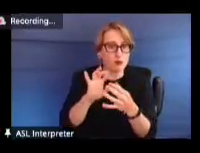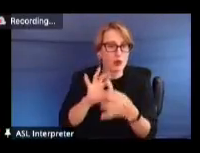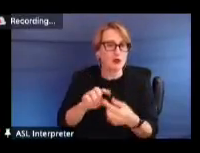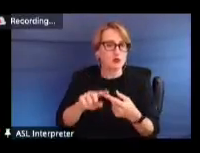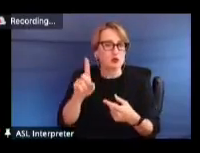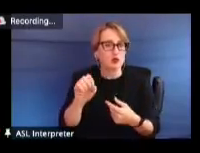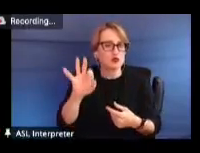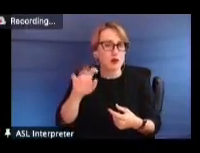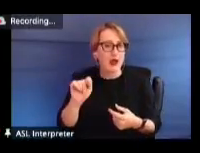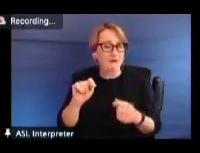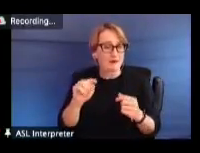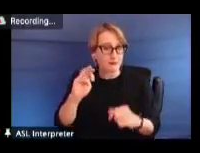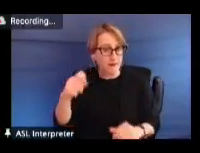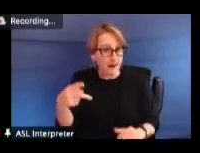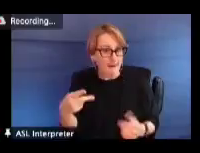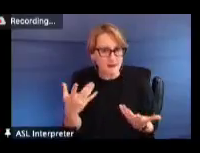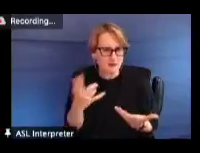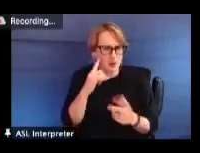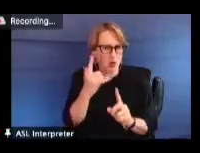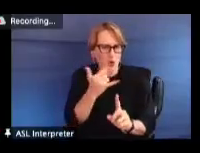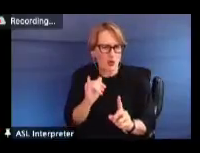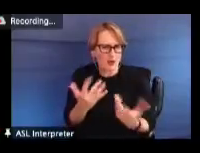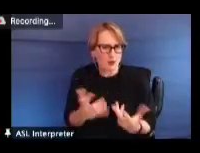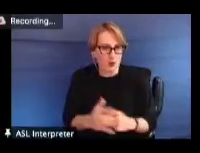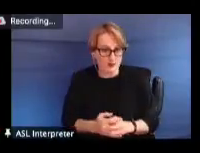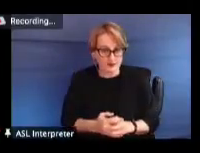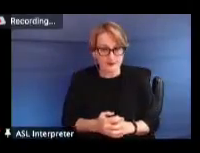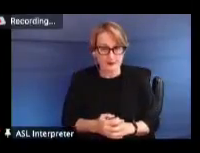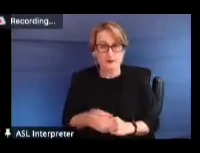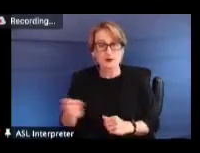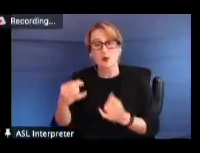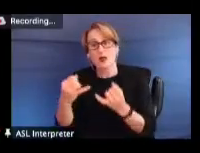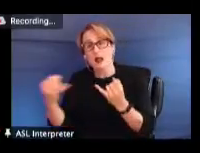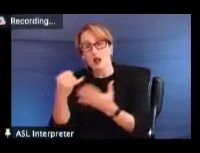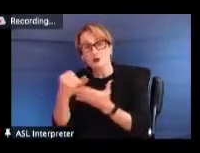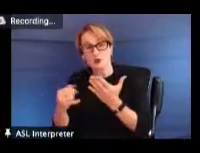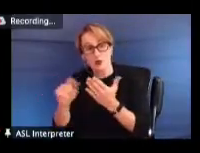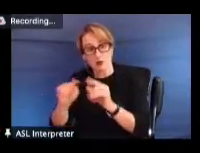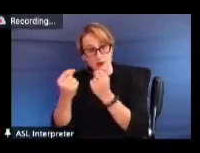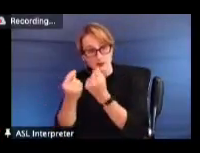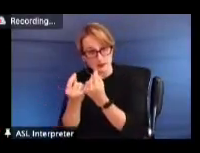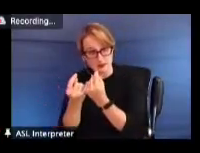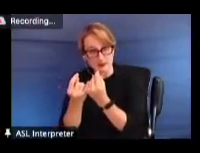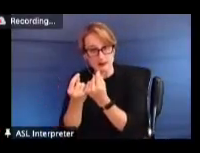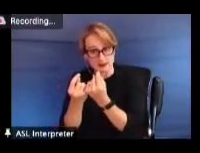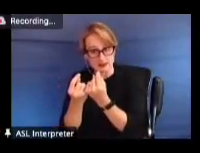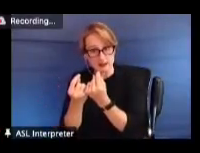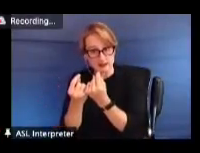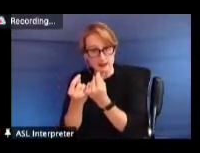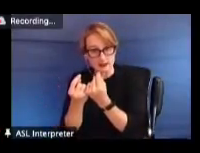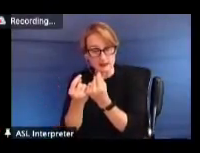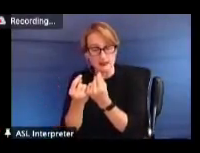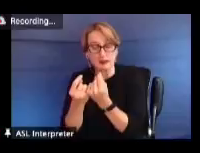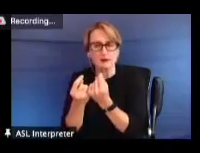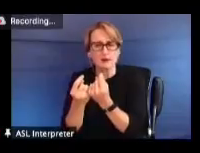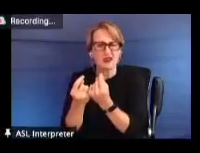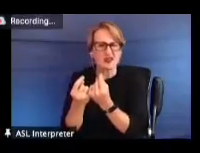like? So the line drawing team has put together, as part of their